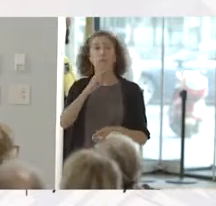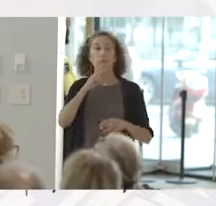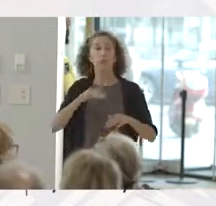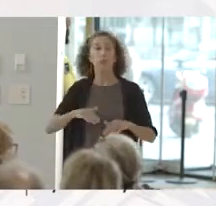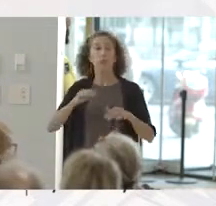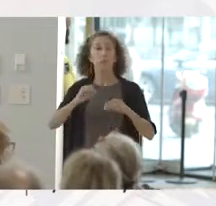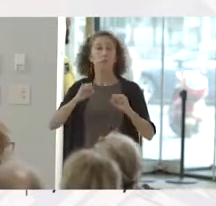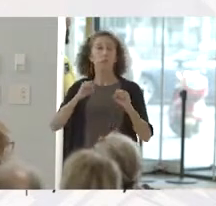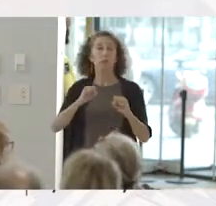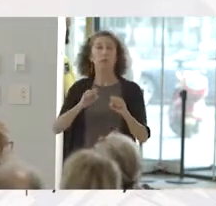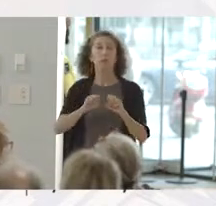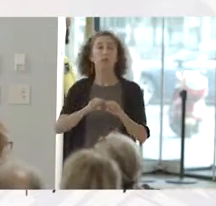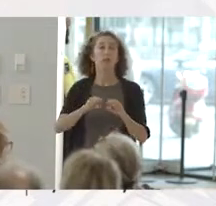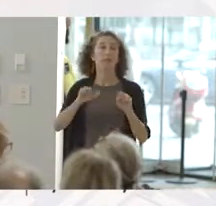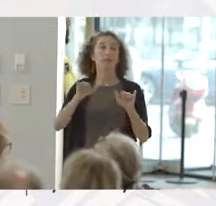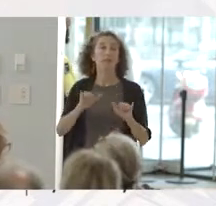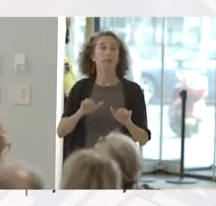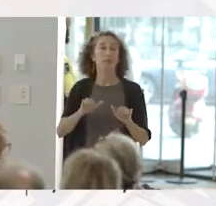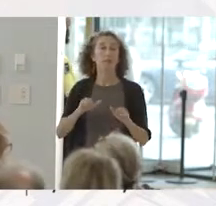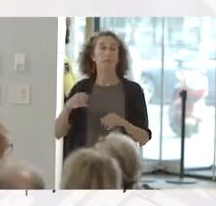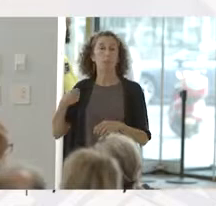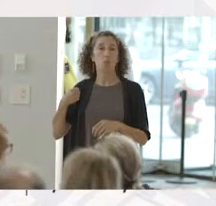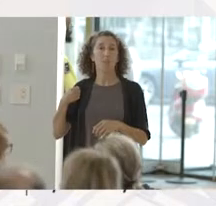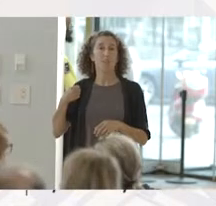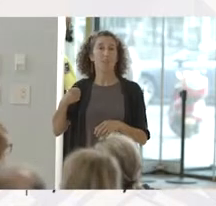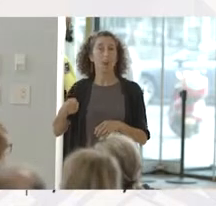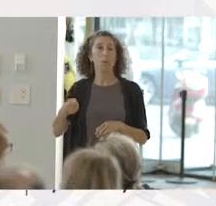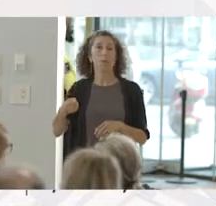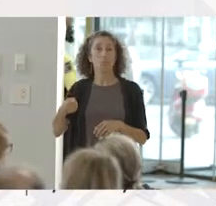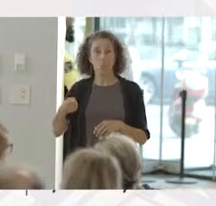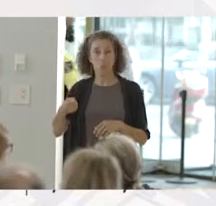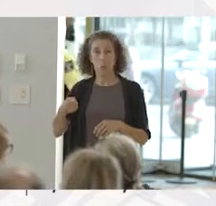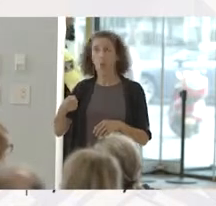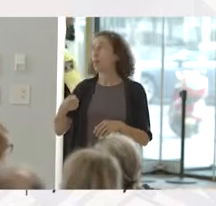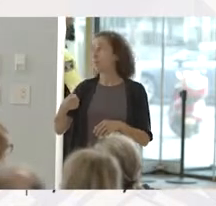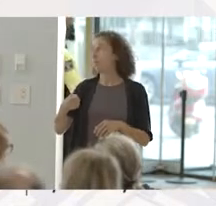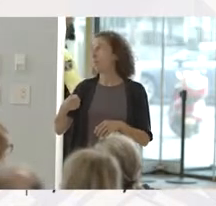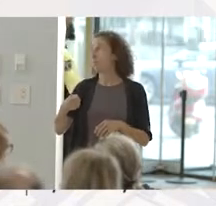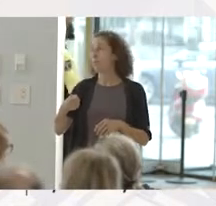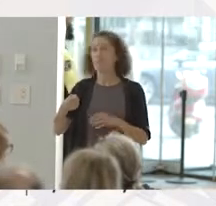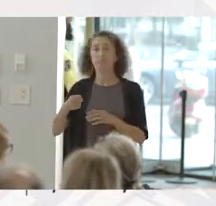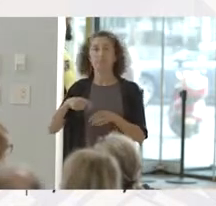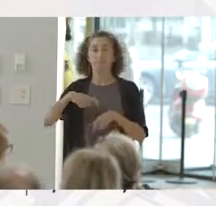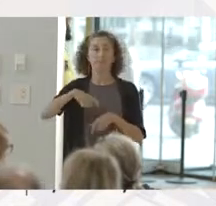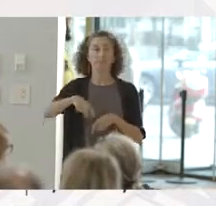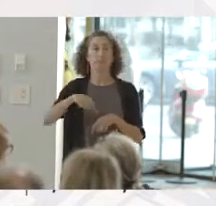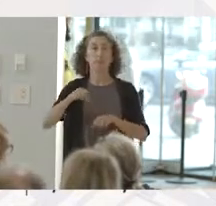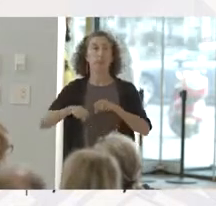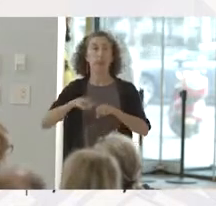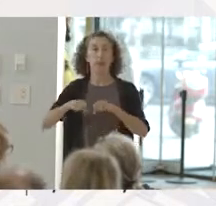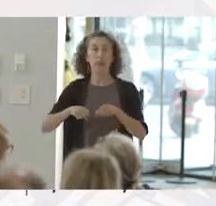from the northern esplanade there, running along Route 9A in the median between the bike path and the plaza in front of Stuyvesant High